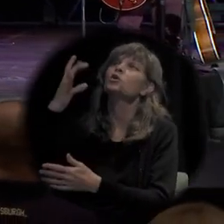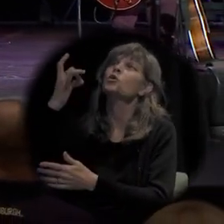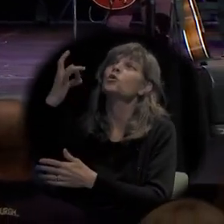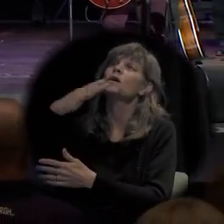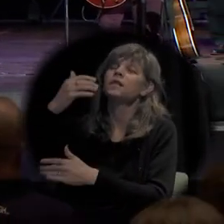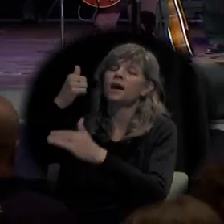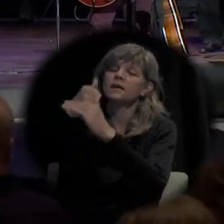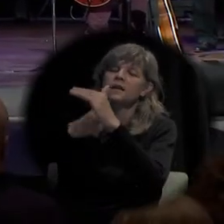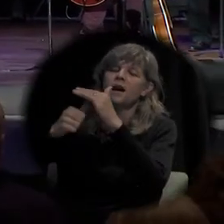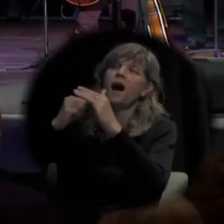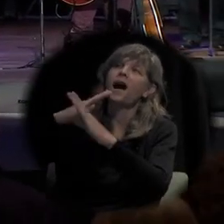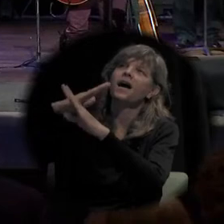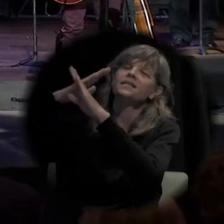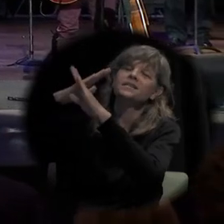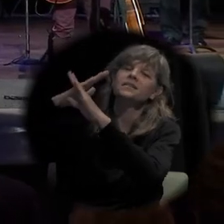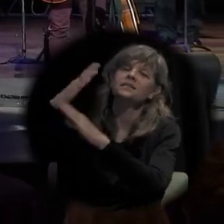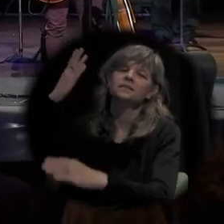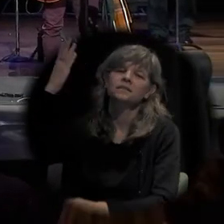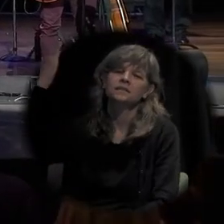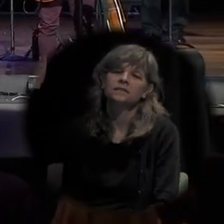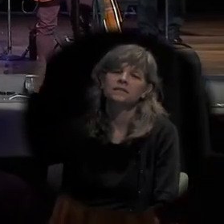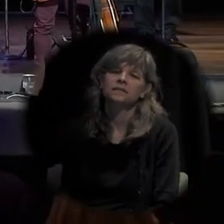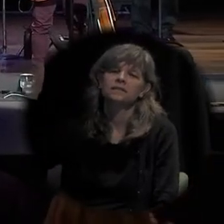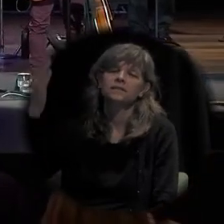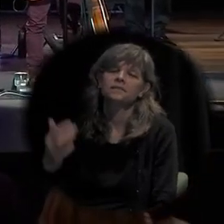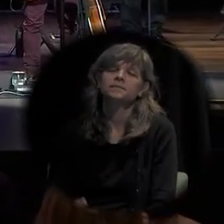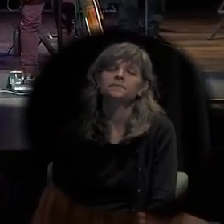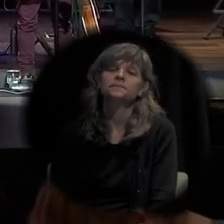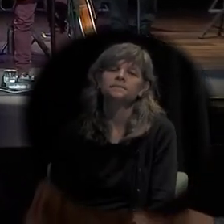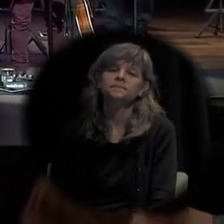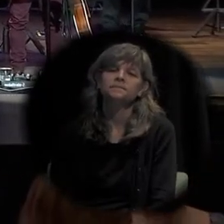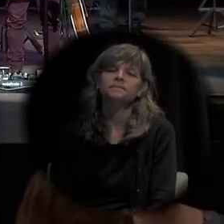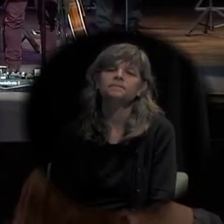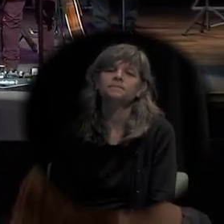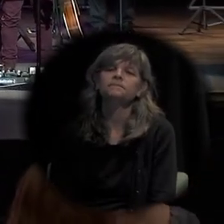splendor of light guided